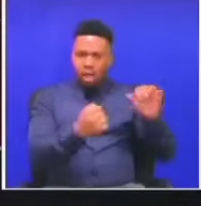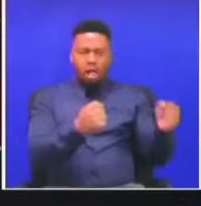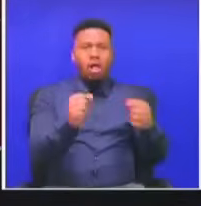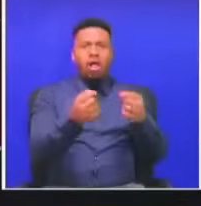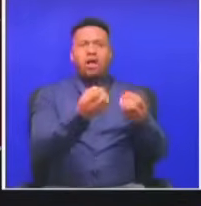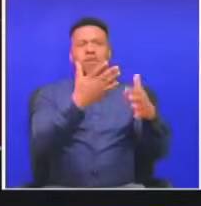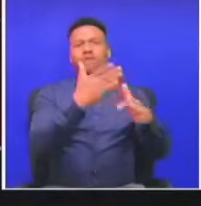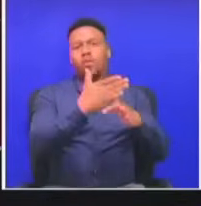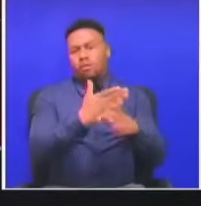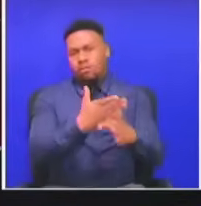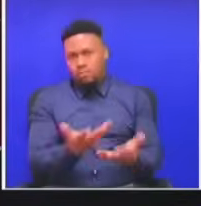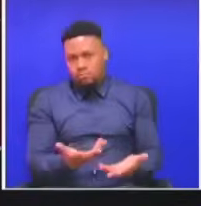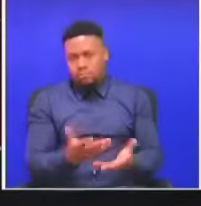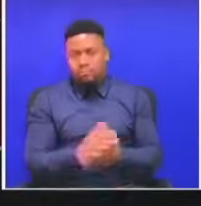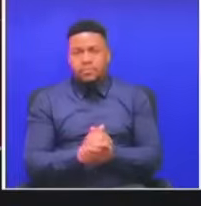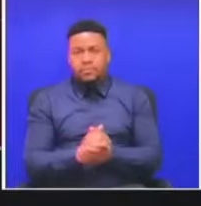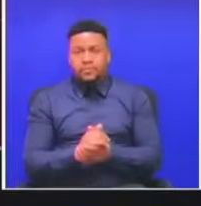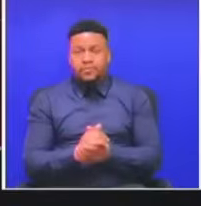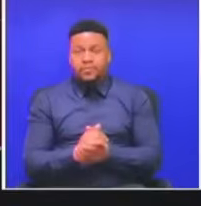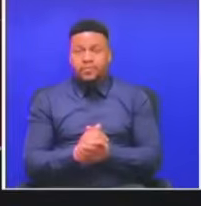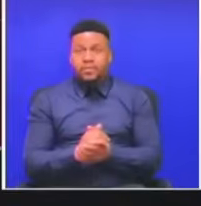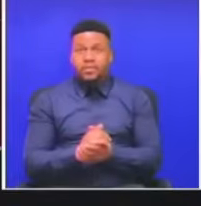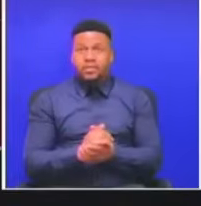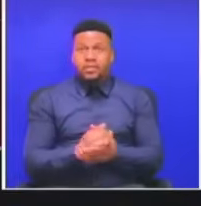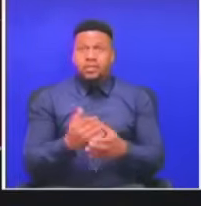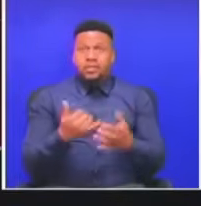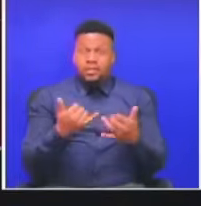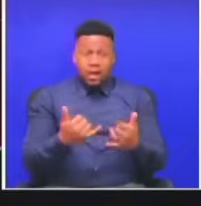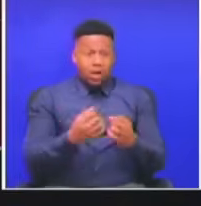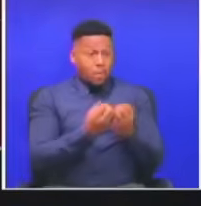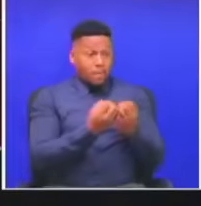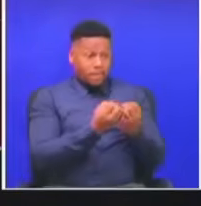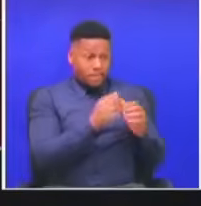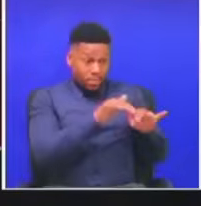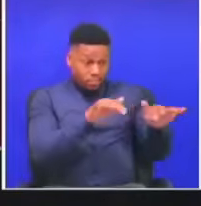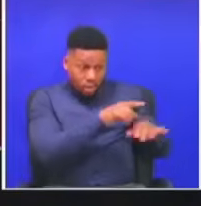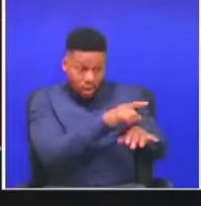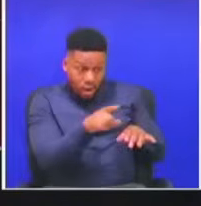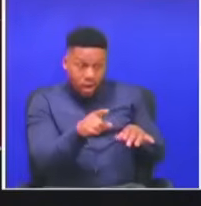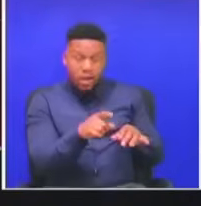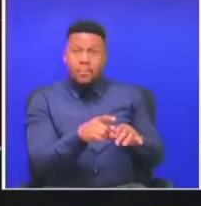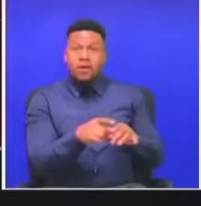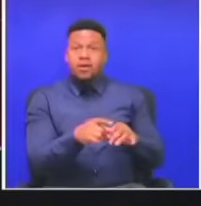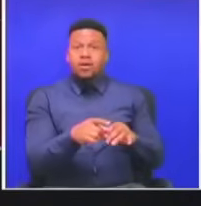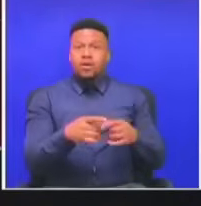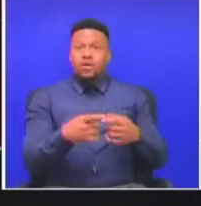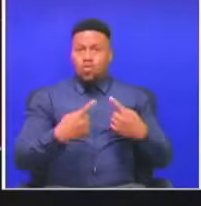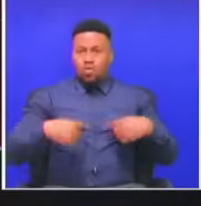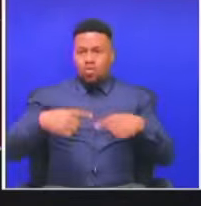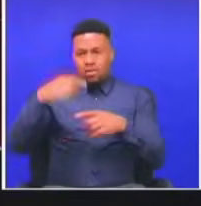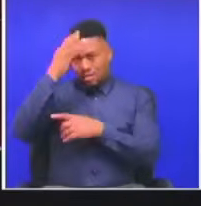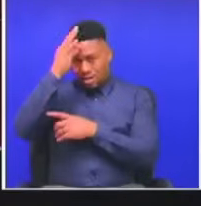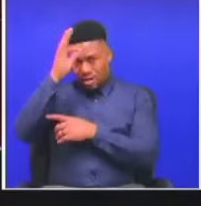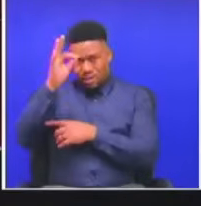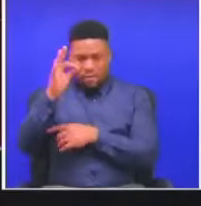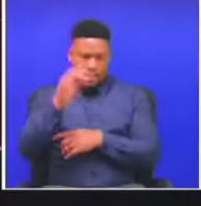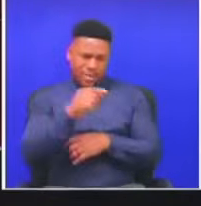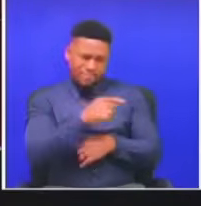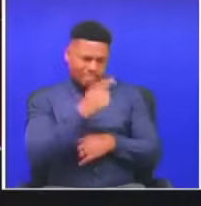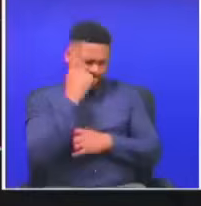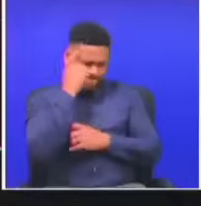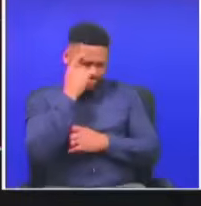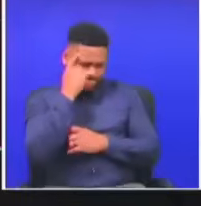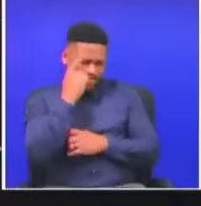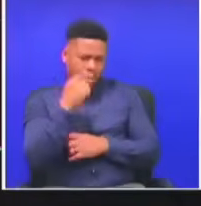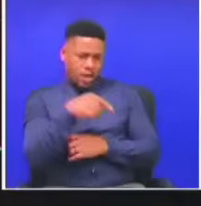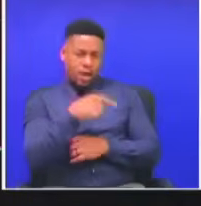is the interests of these many people that we as a government have to take